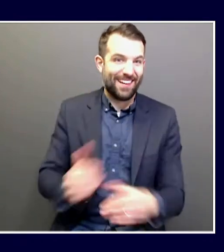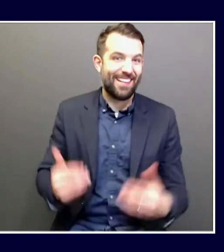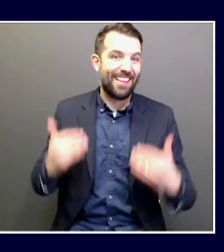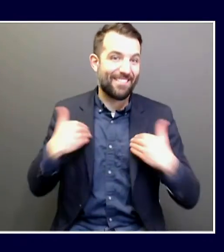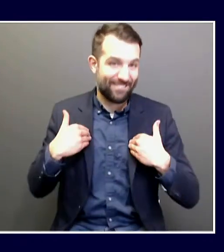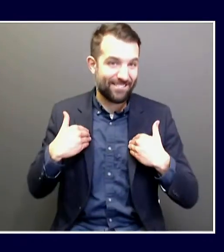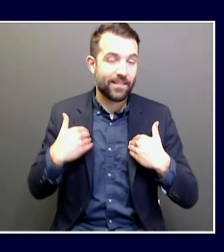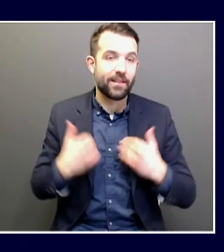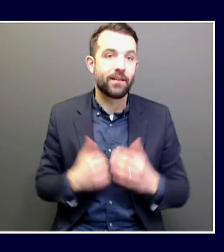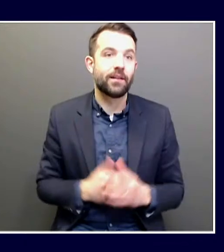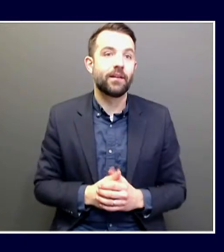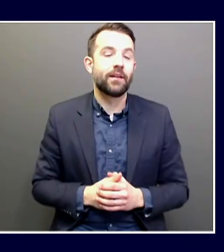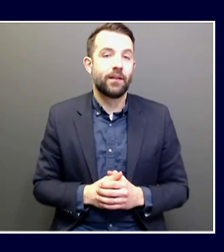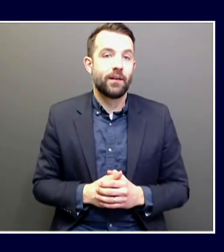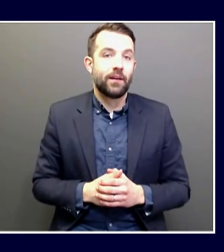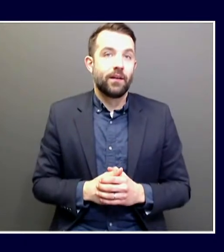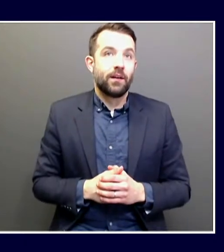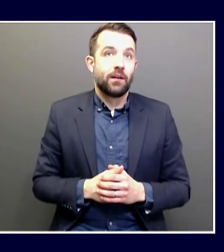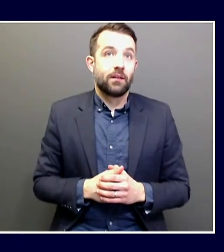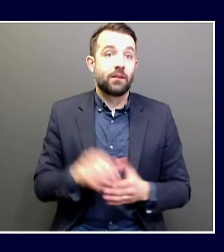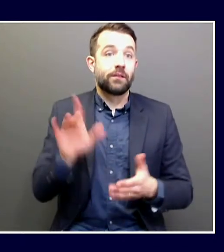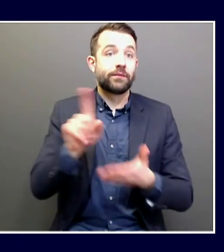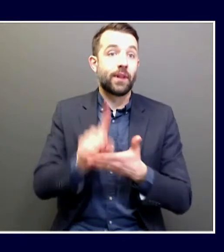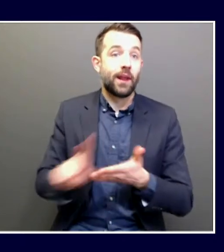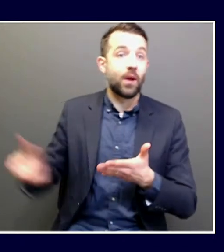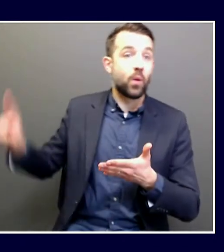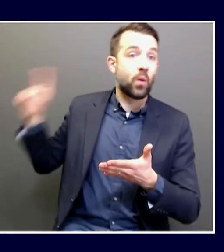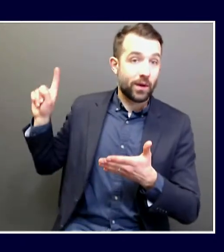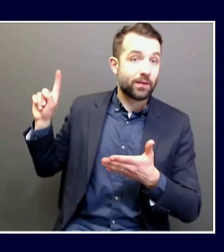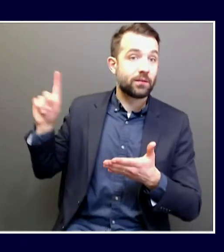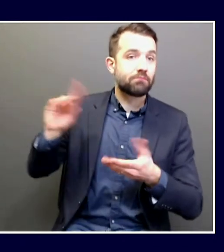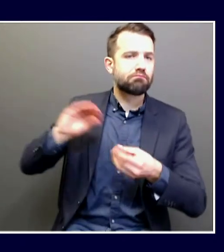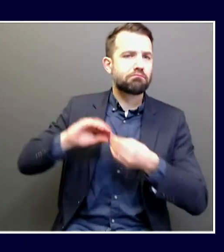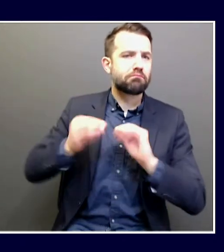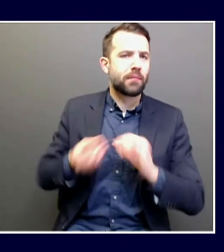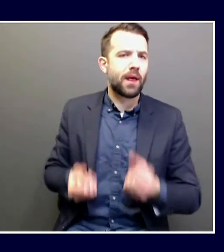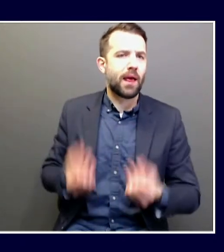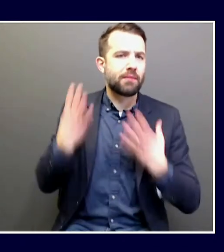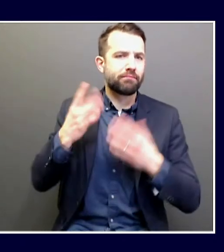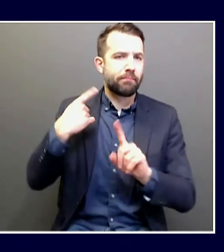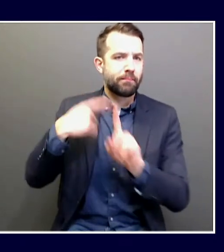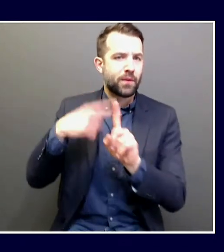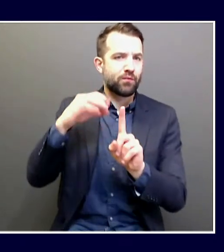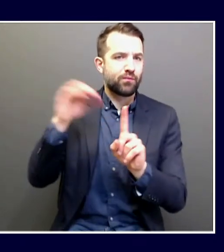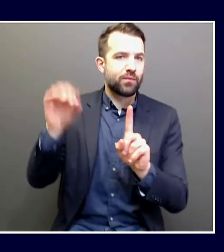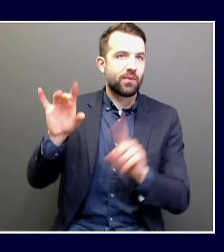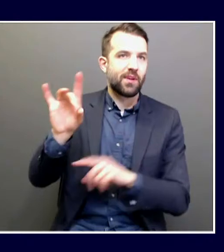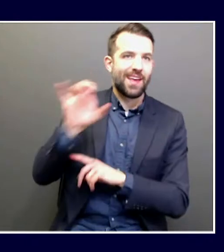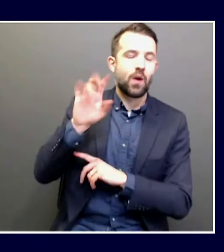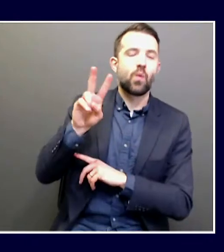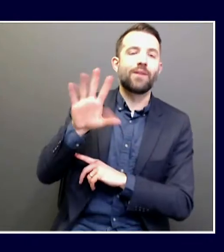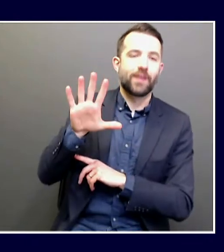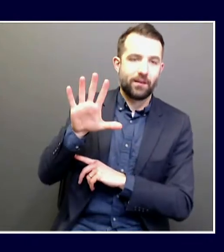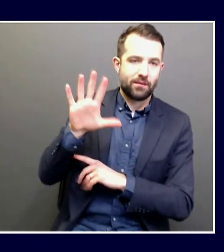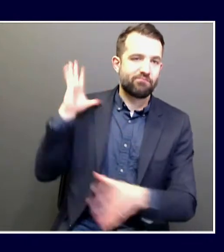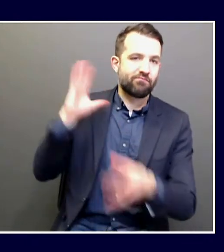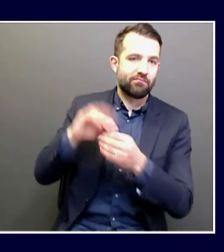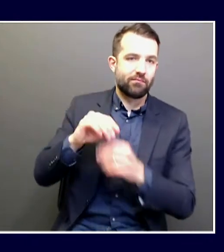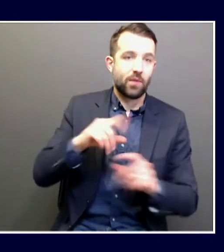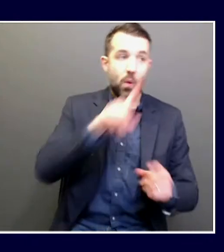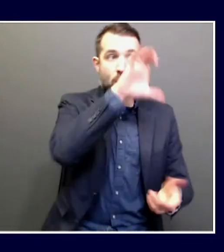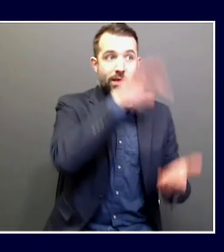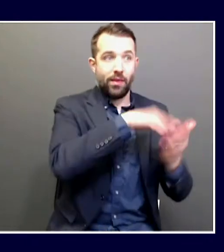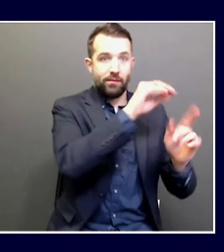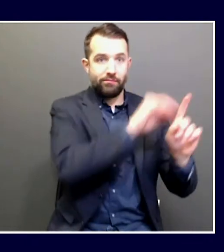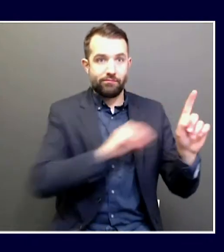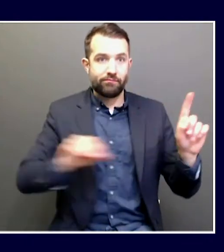Maine. 1 week ago, that number was at 825 for every 100,000. So just over the